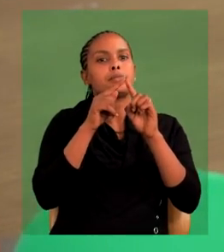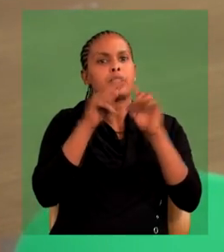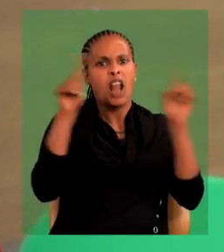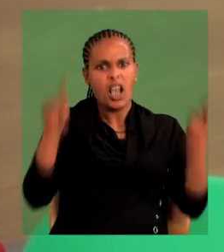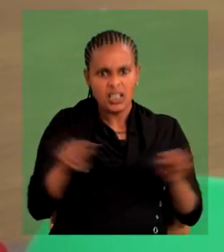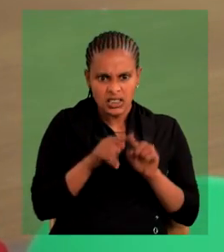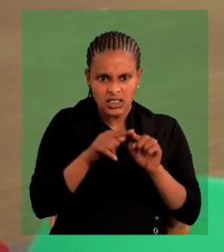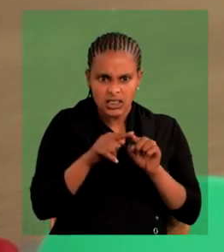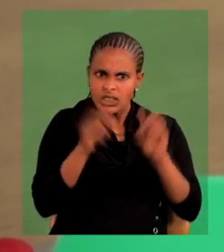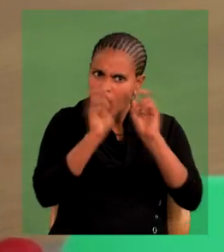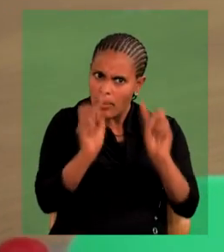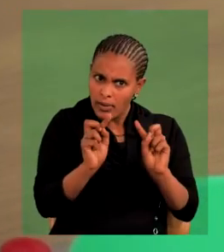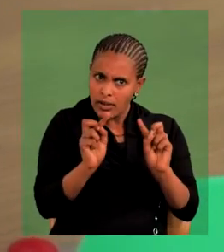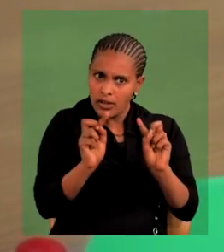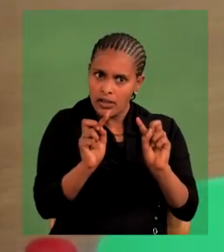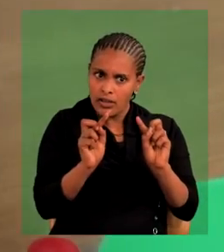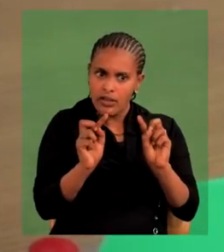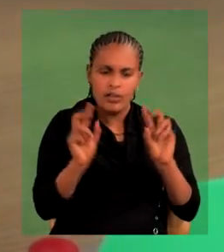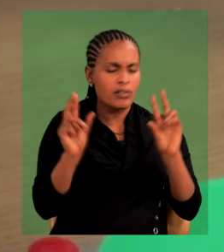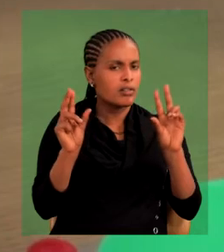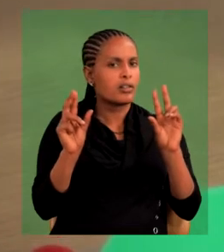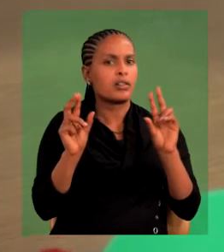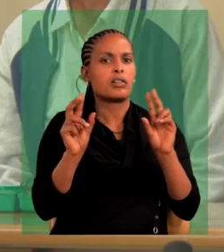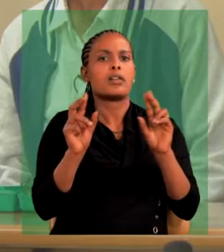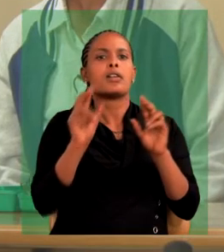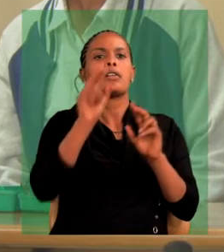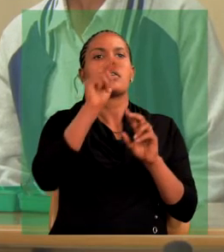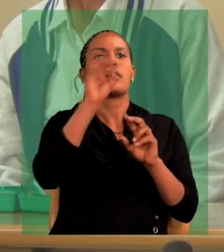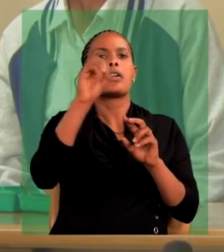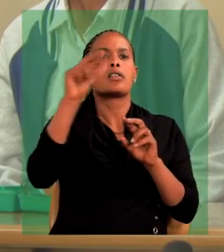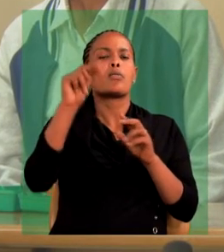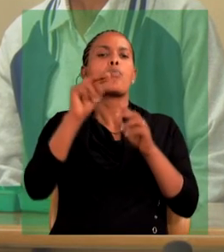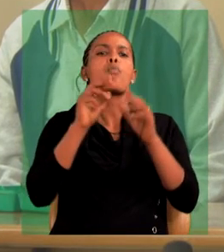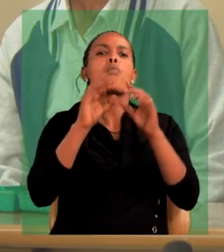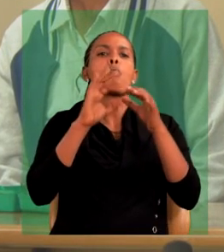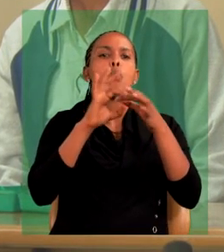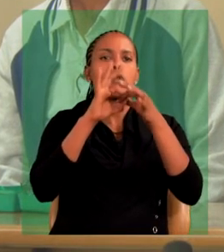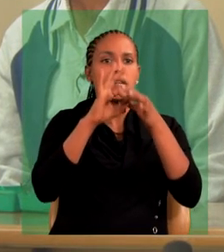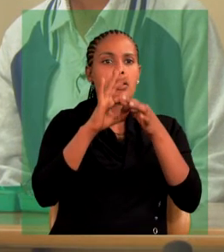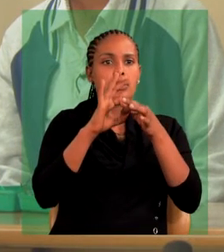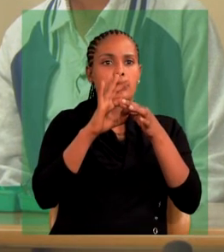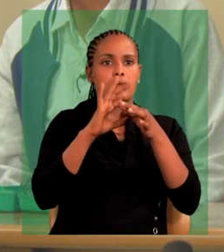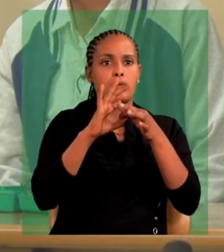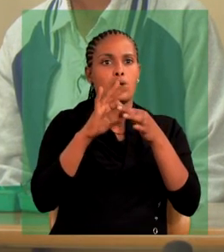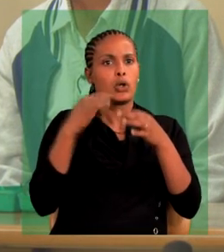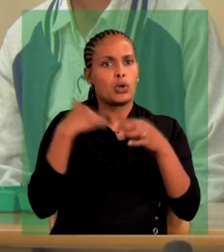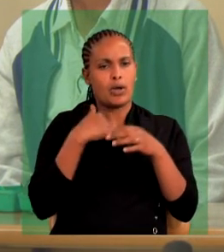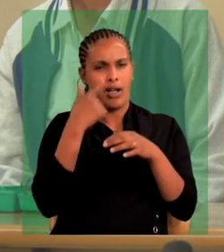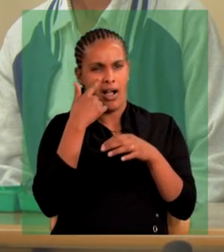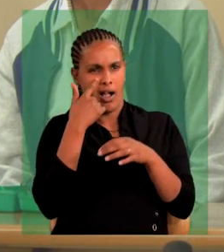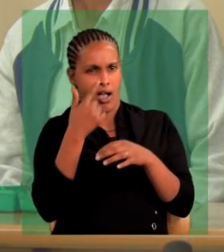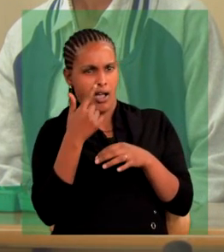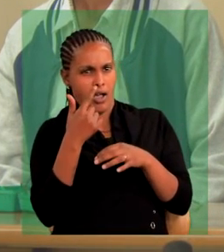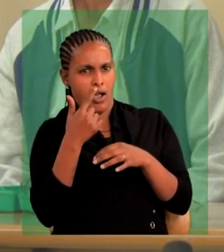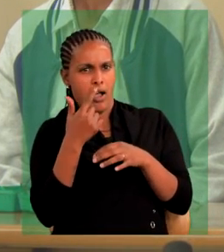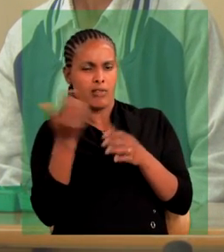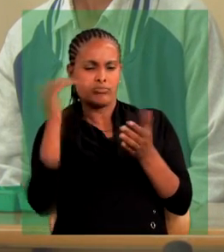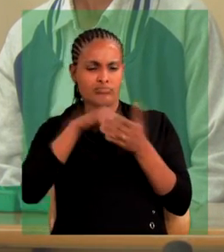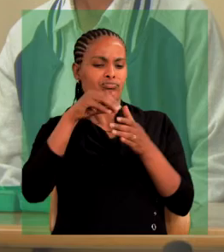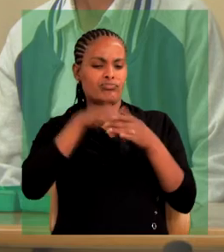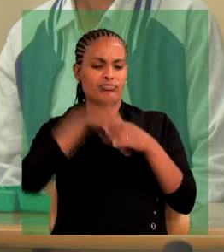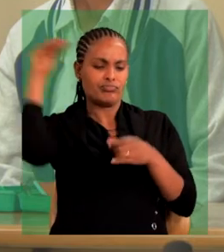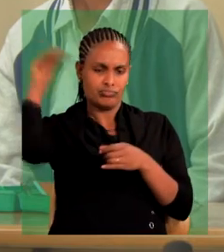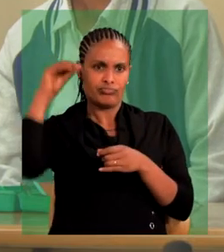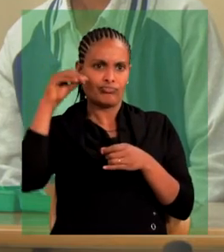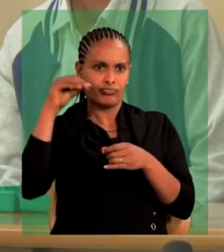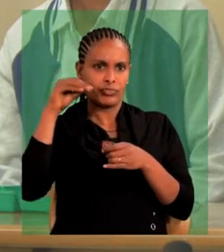shape? Yes, because the non-bonding pairs, we can't see the non-bonding shape. You can't see this. Okay, I'll remove them for a